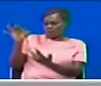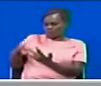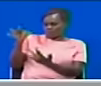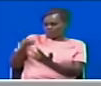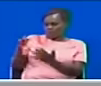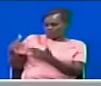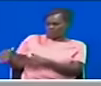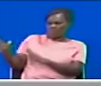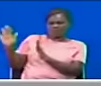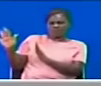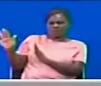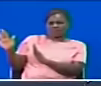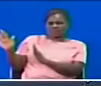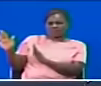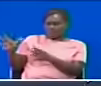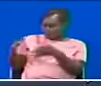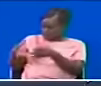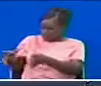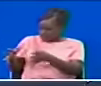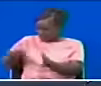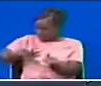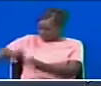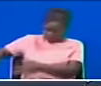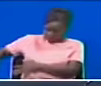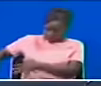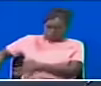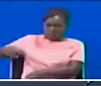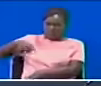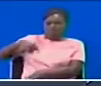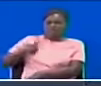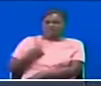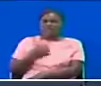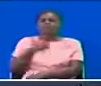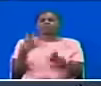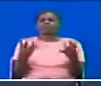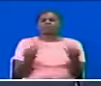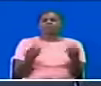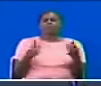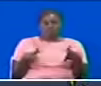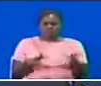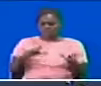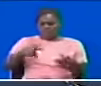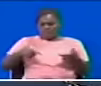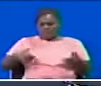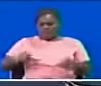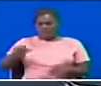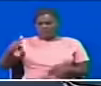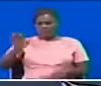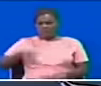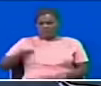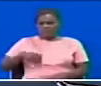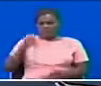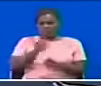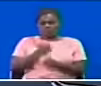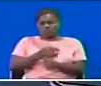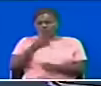you've been nominated now. I mean, the pressure has gone, but I need to ease the pressure, let another woman come in, do best what